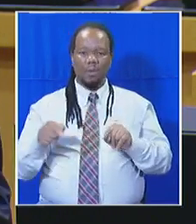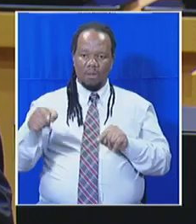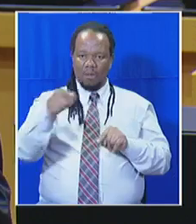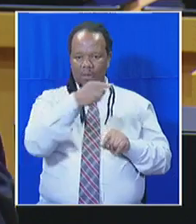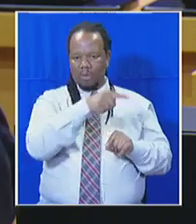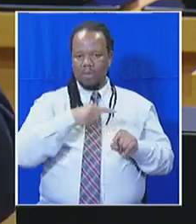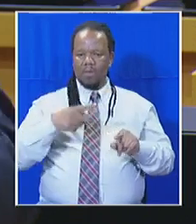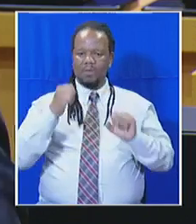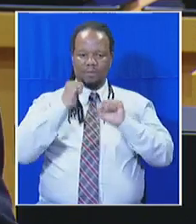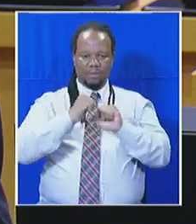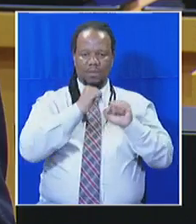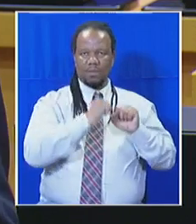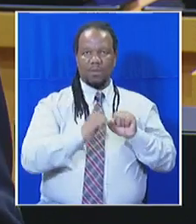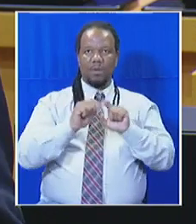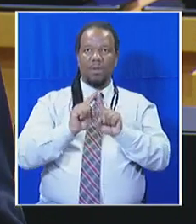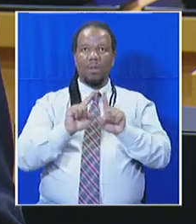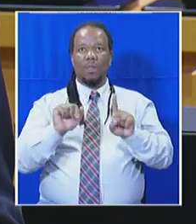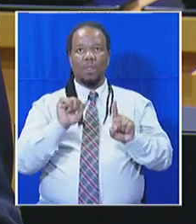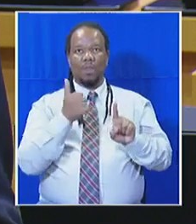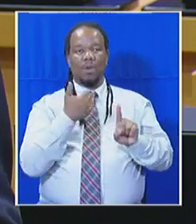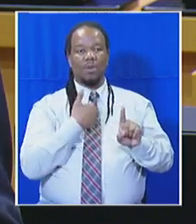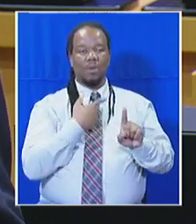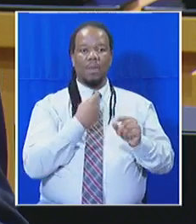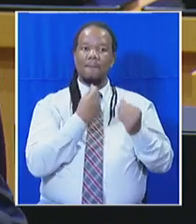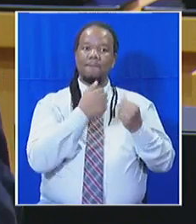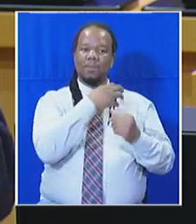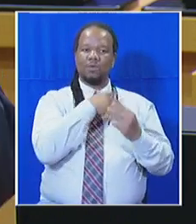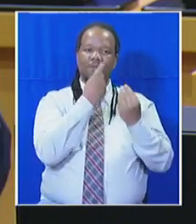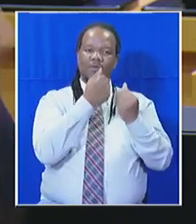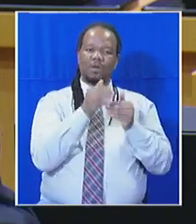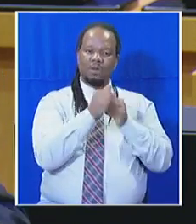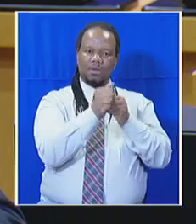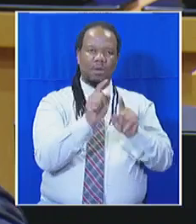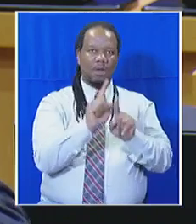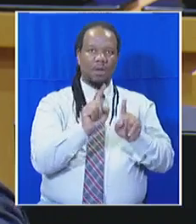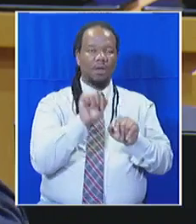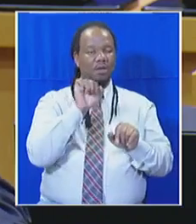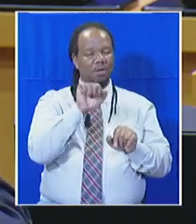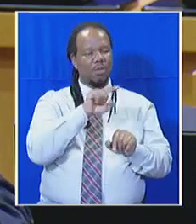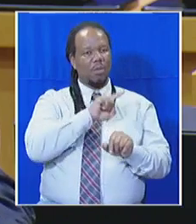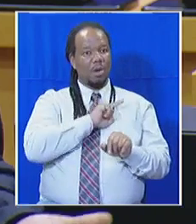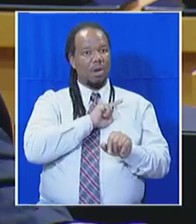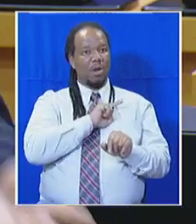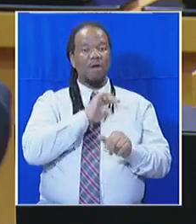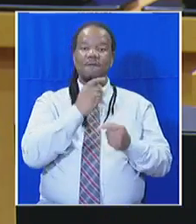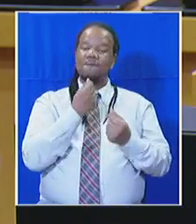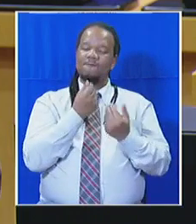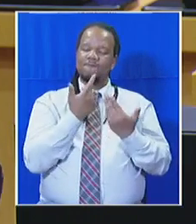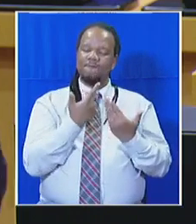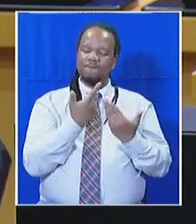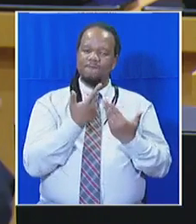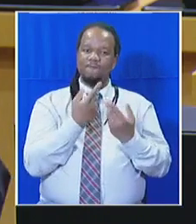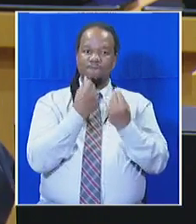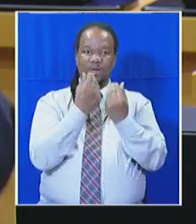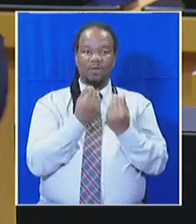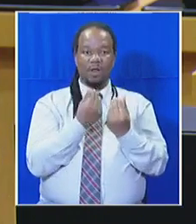of government led by the Minister of Finance, because it's got financial implications. If you shift